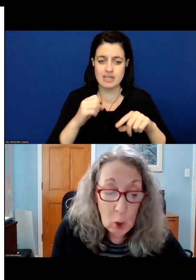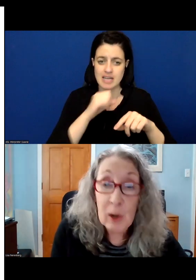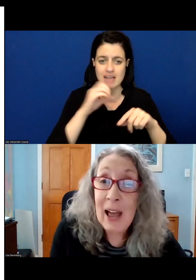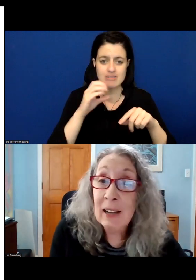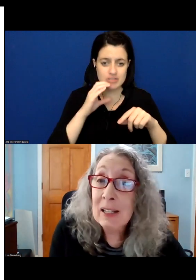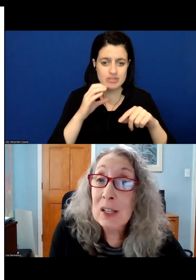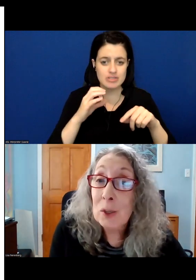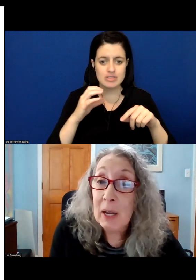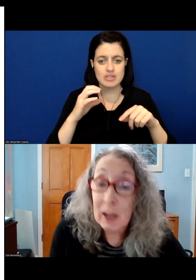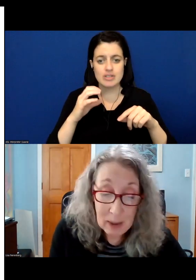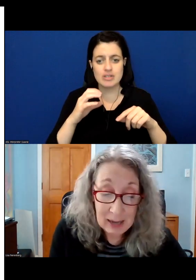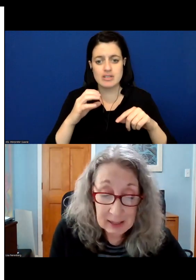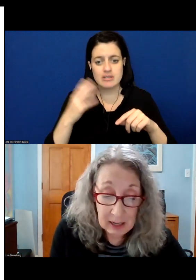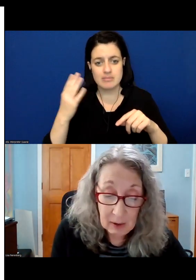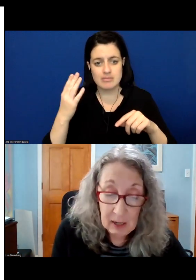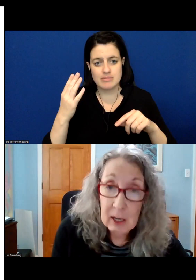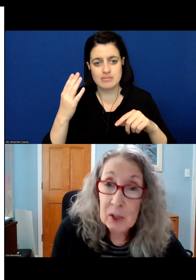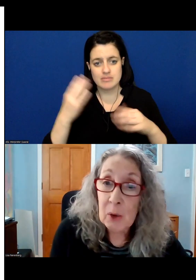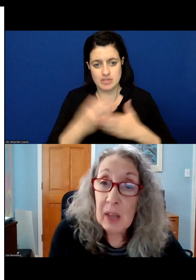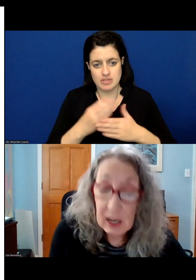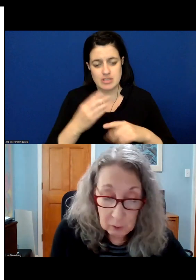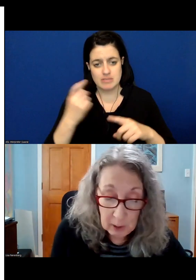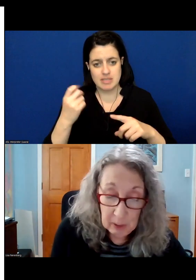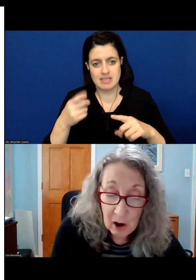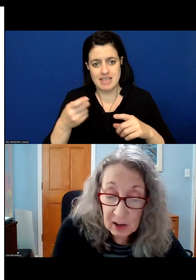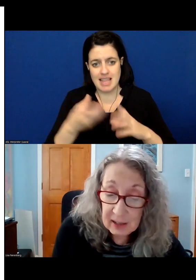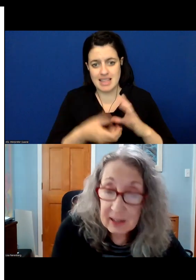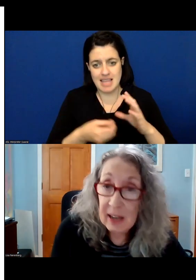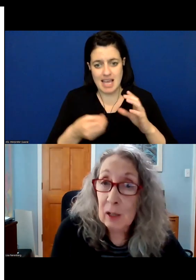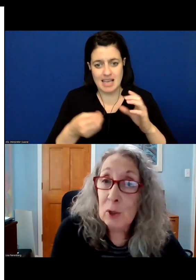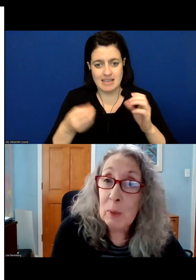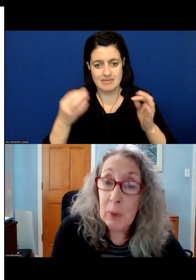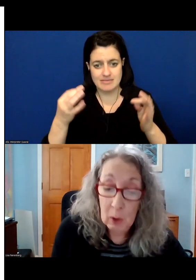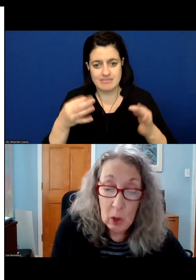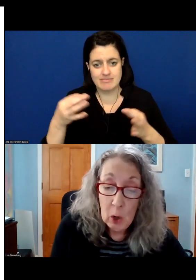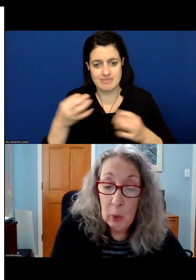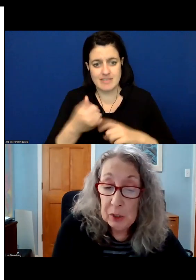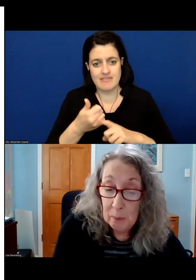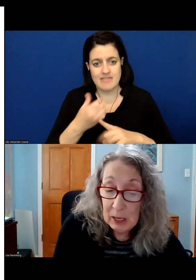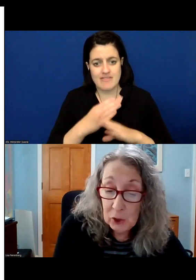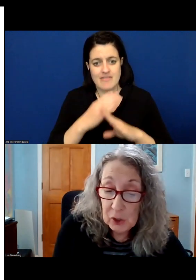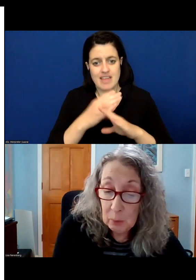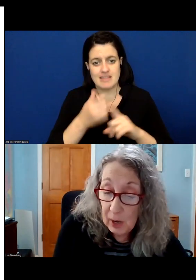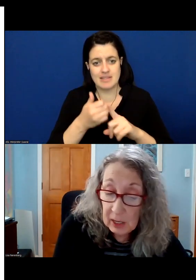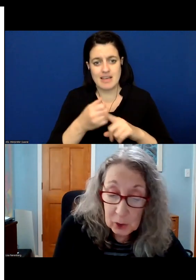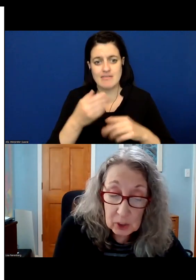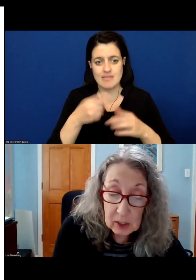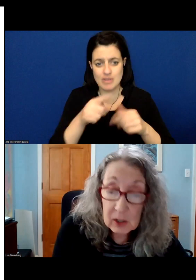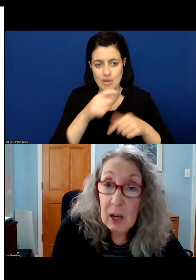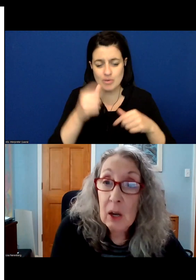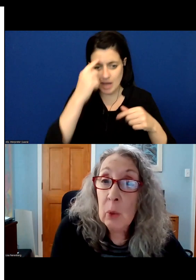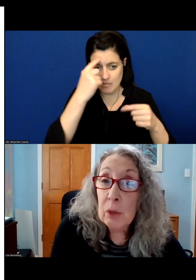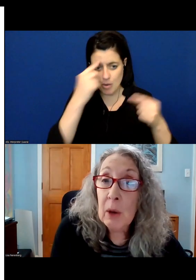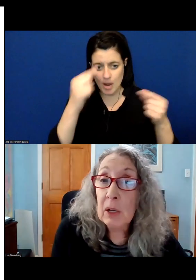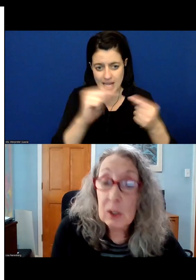people who lack decision-making capacity. So in the case of public guardians, that includes people with dementias and brain